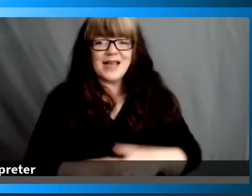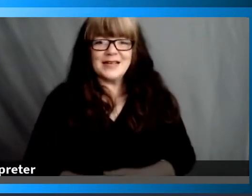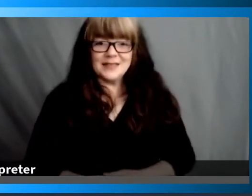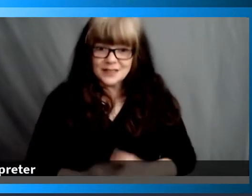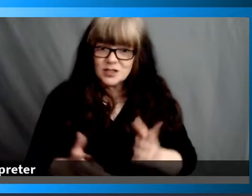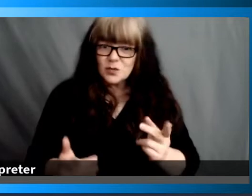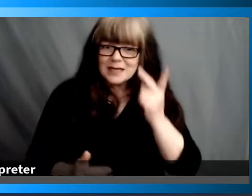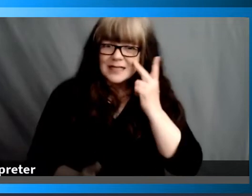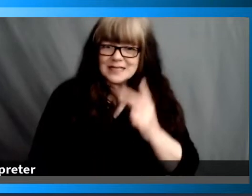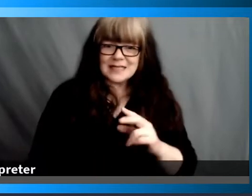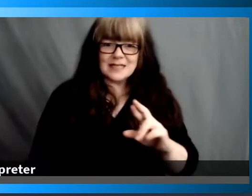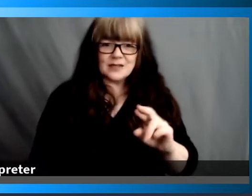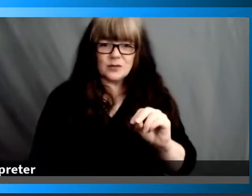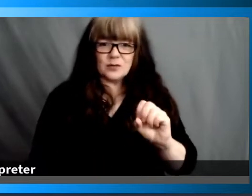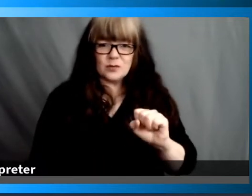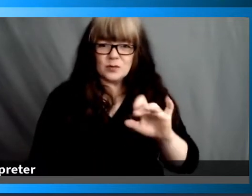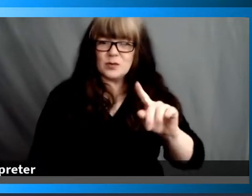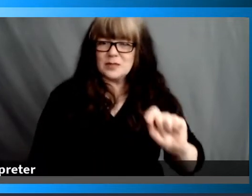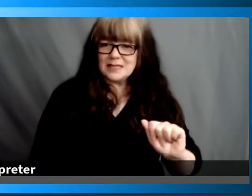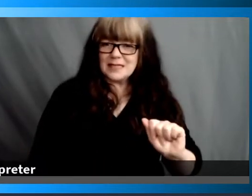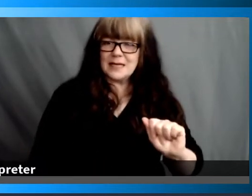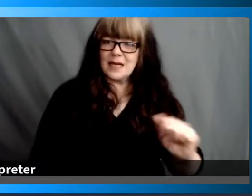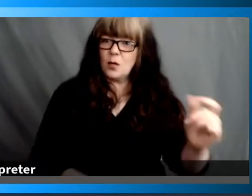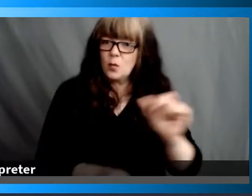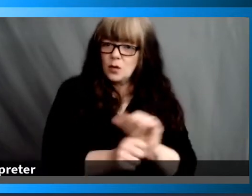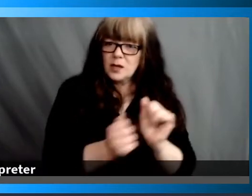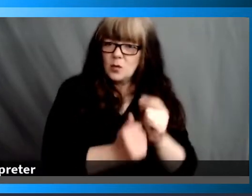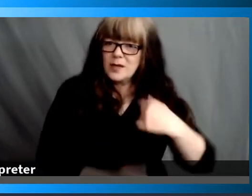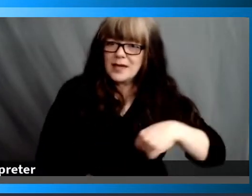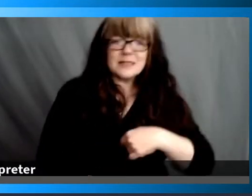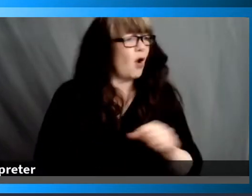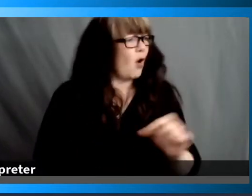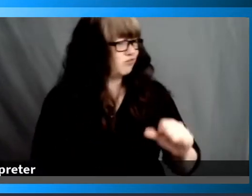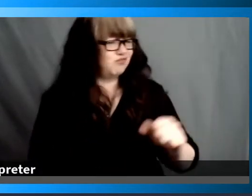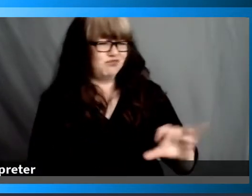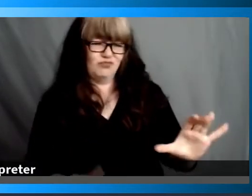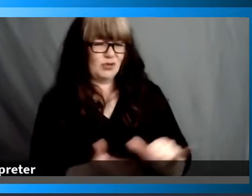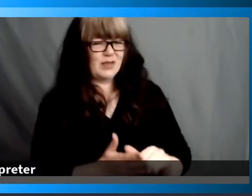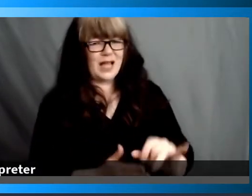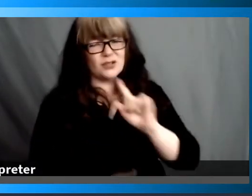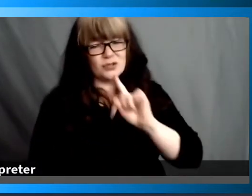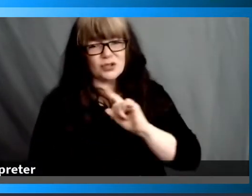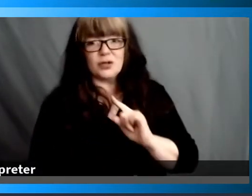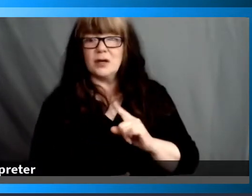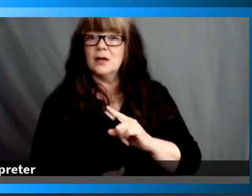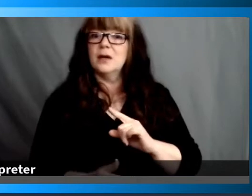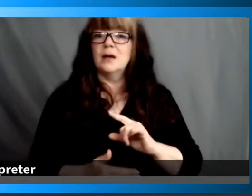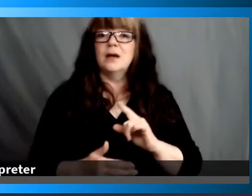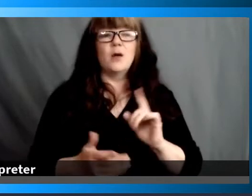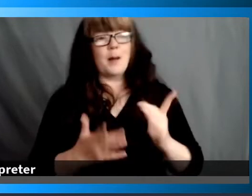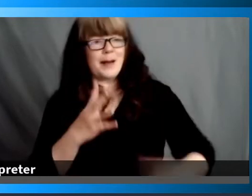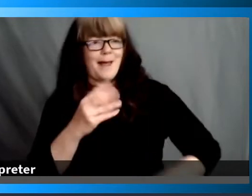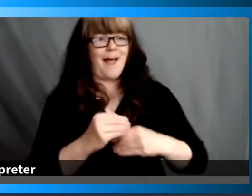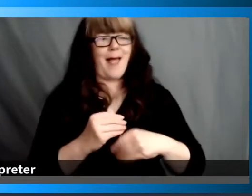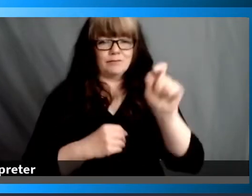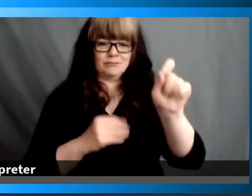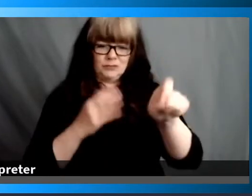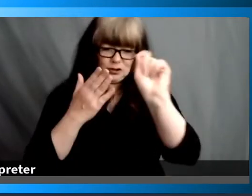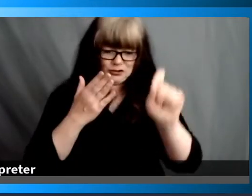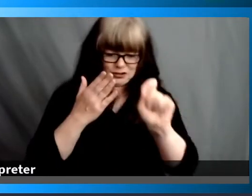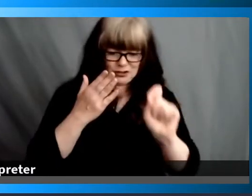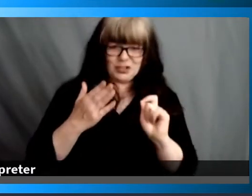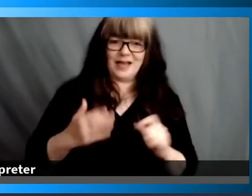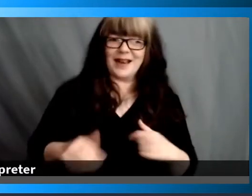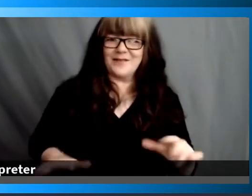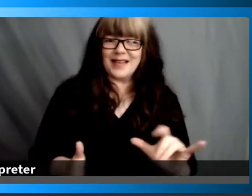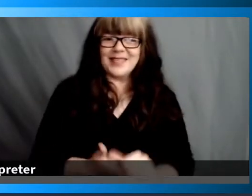to see a Rosita there working for us? Yes. Yes. She would do it in a heart. Like, oh, what else can I put on my checklist? Yeah. Right